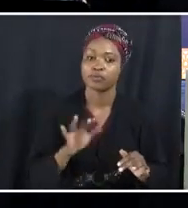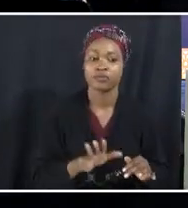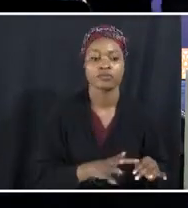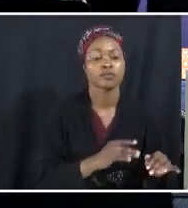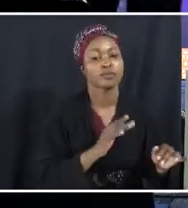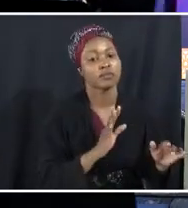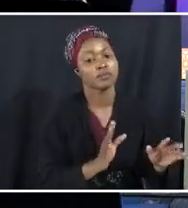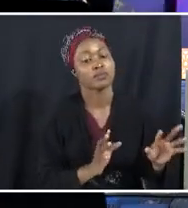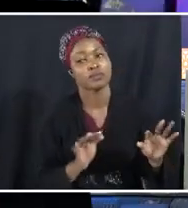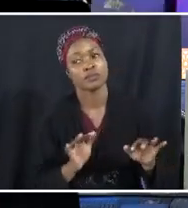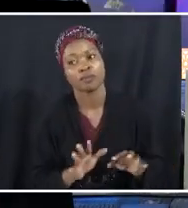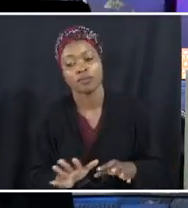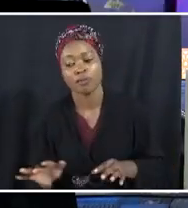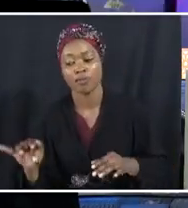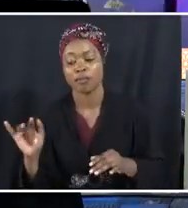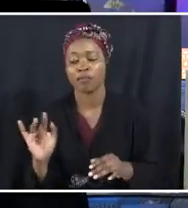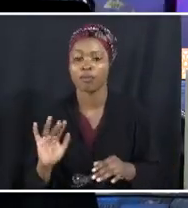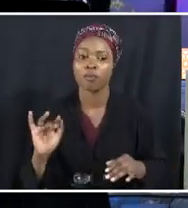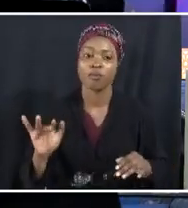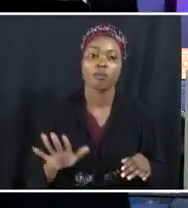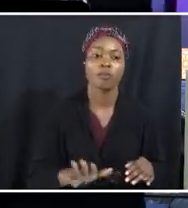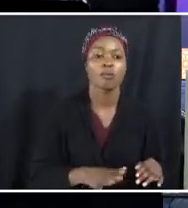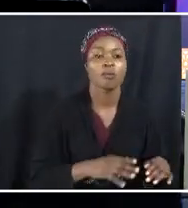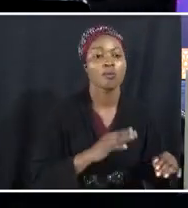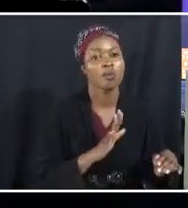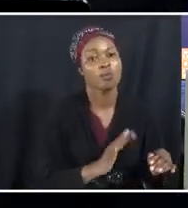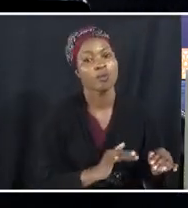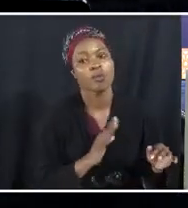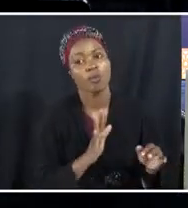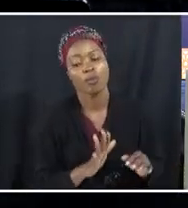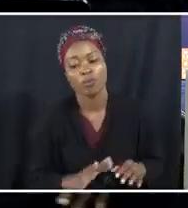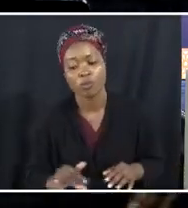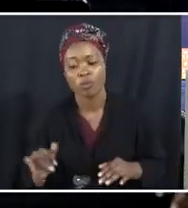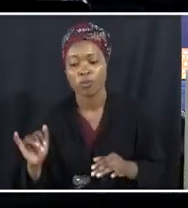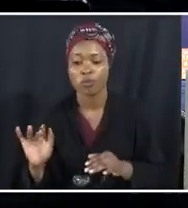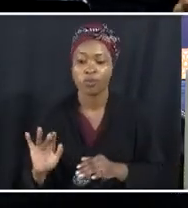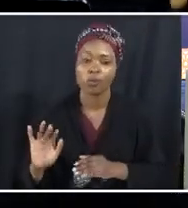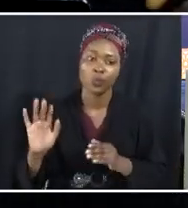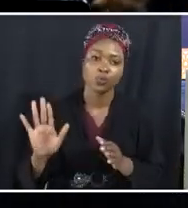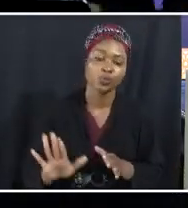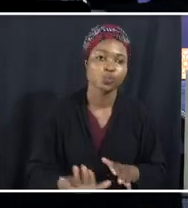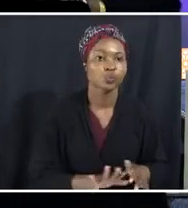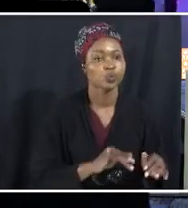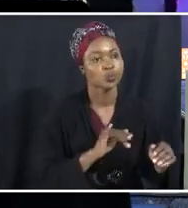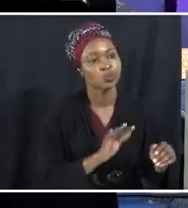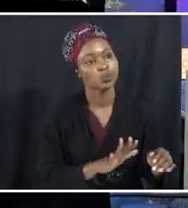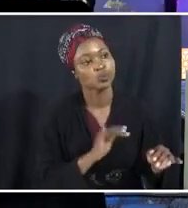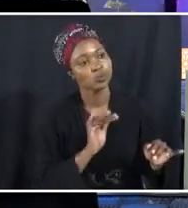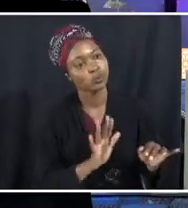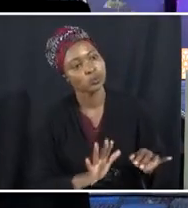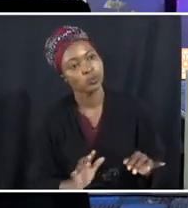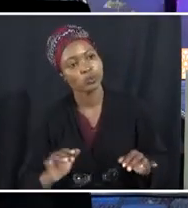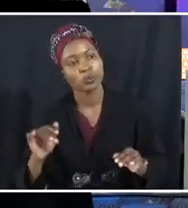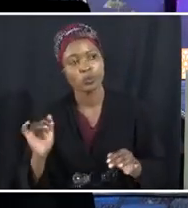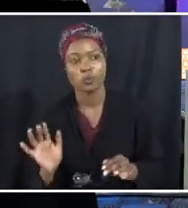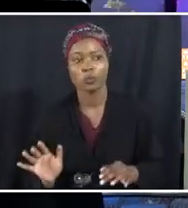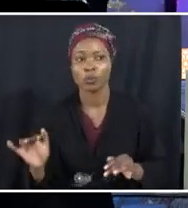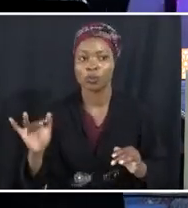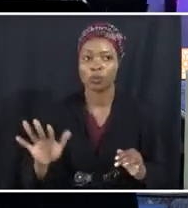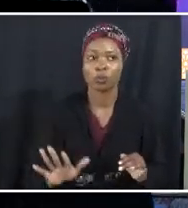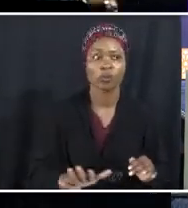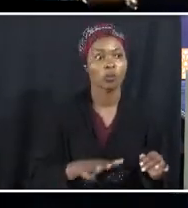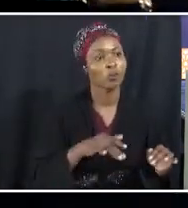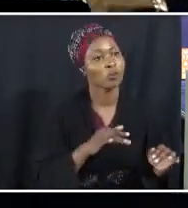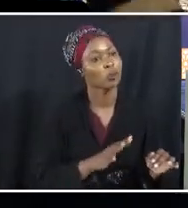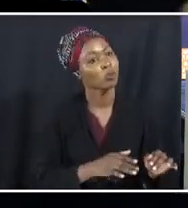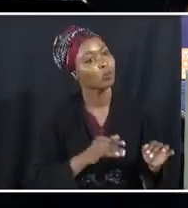down. Raise our spirits, will deliver and provide our robe